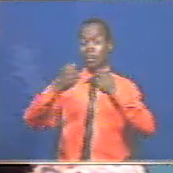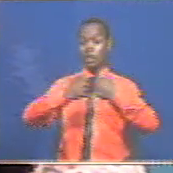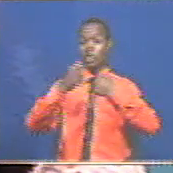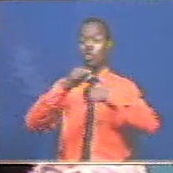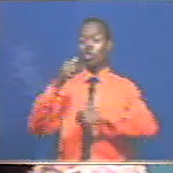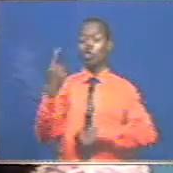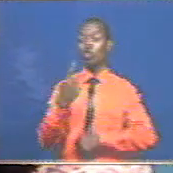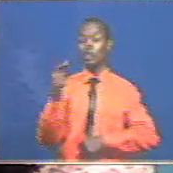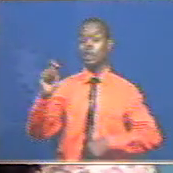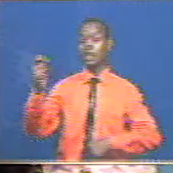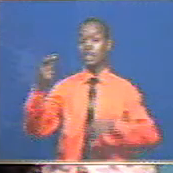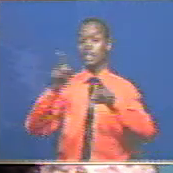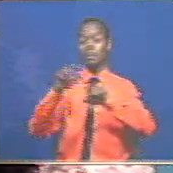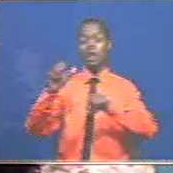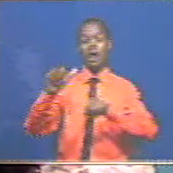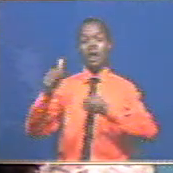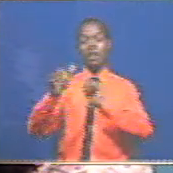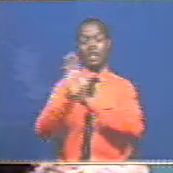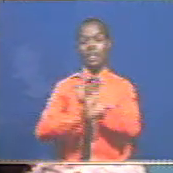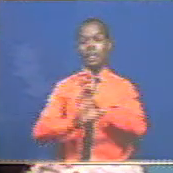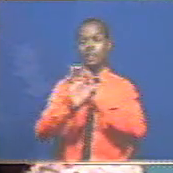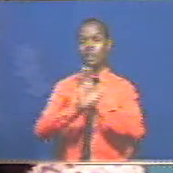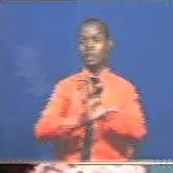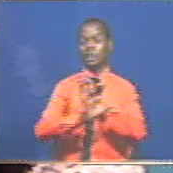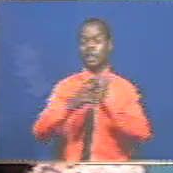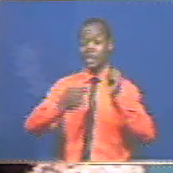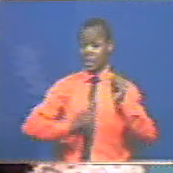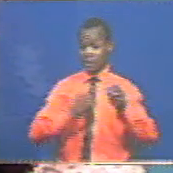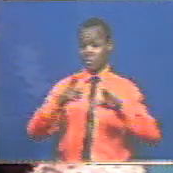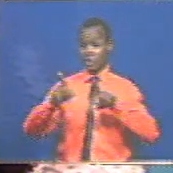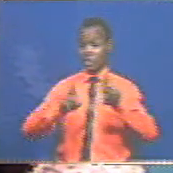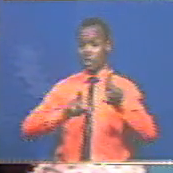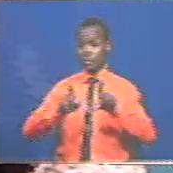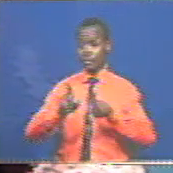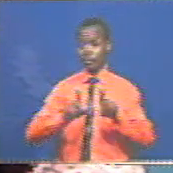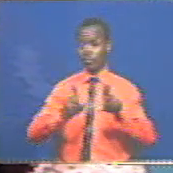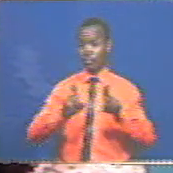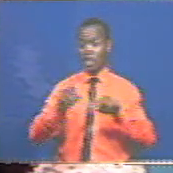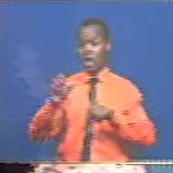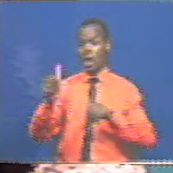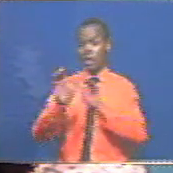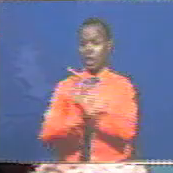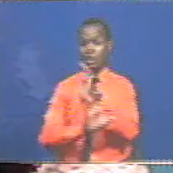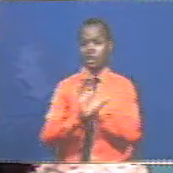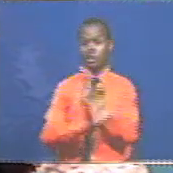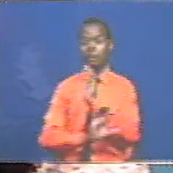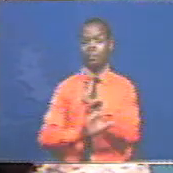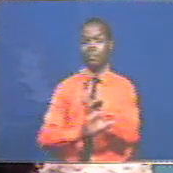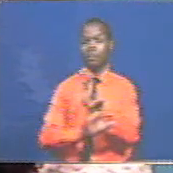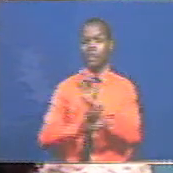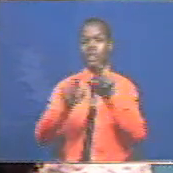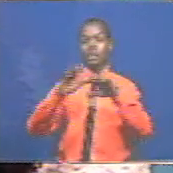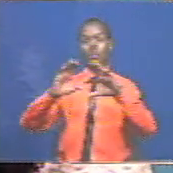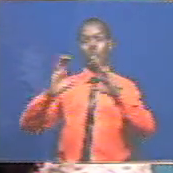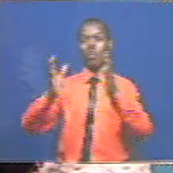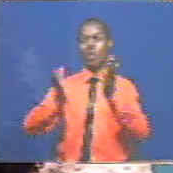Kenya in in also at the part of the world I've been traveling to other countries the word affordable